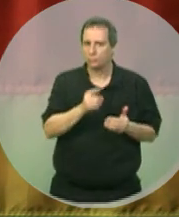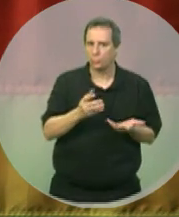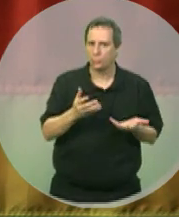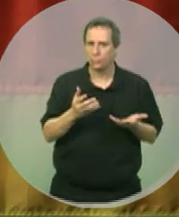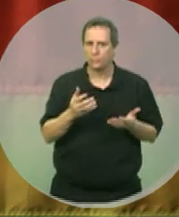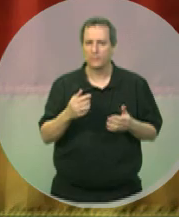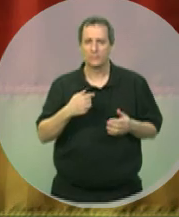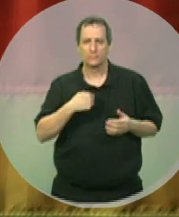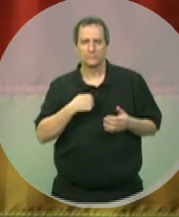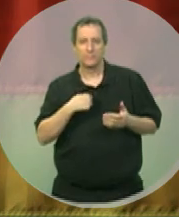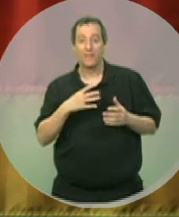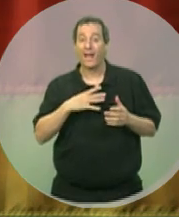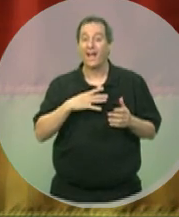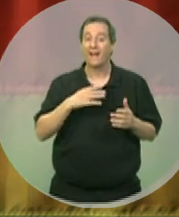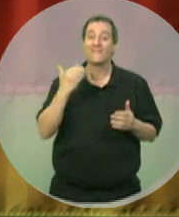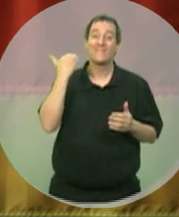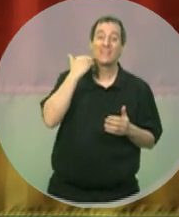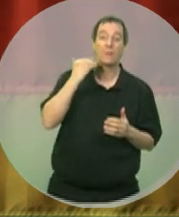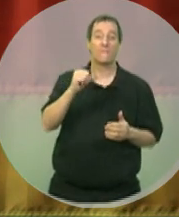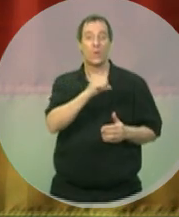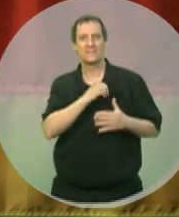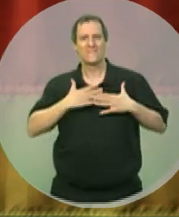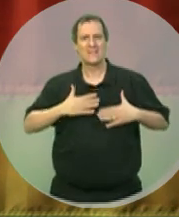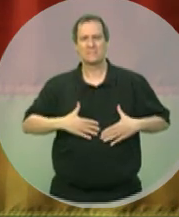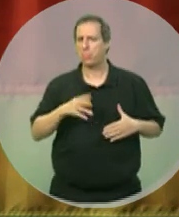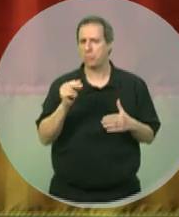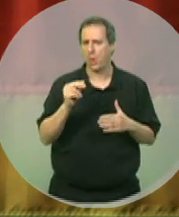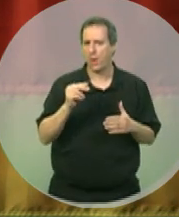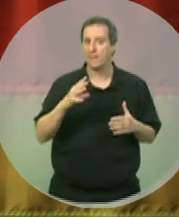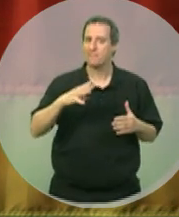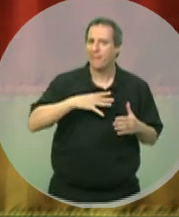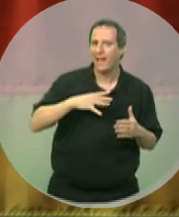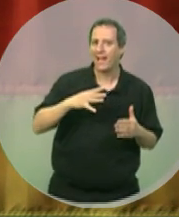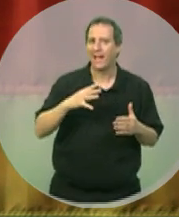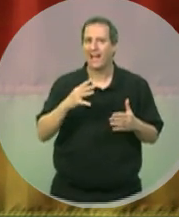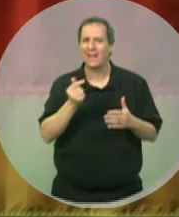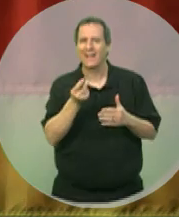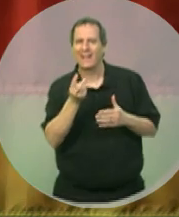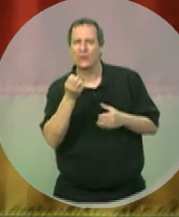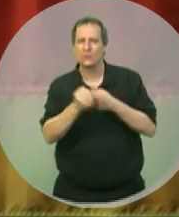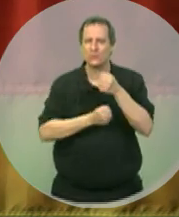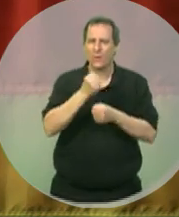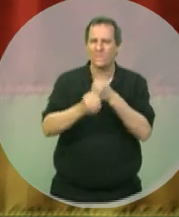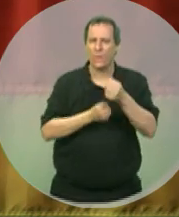any physical violence, but certainly got lots of psychological.